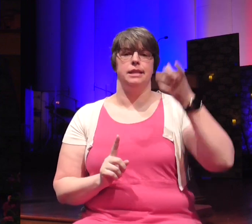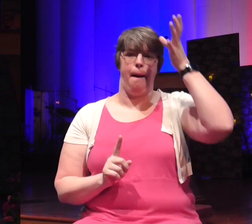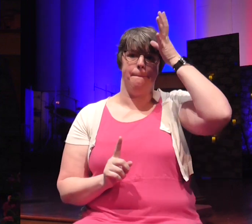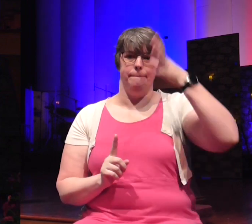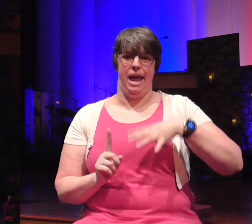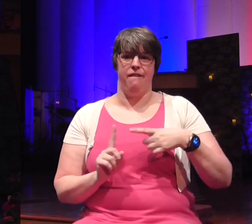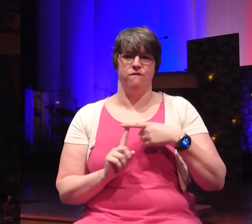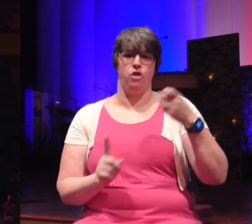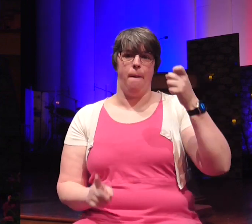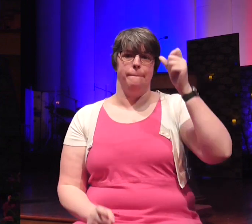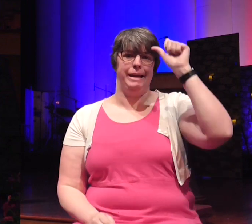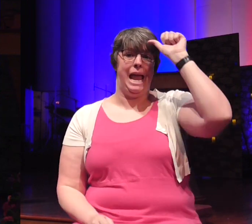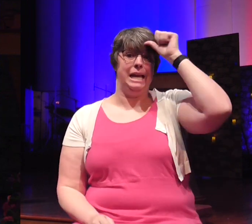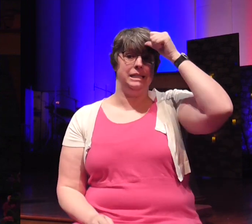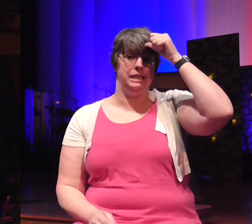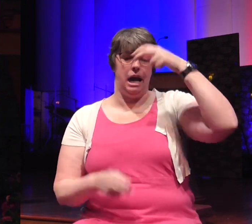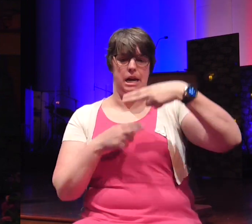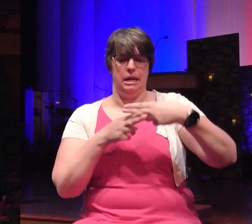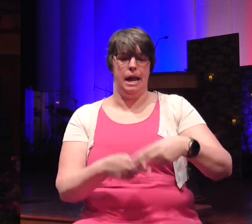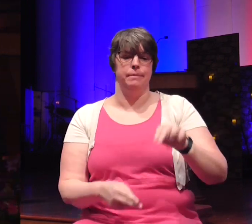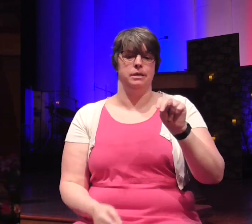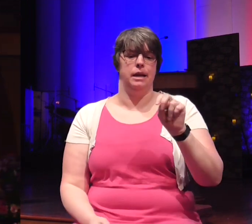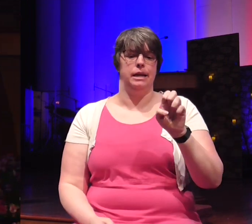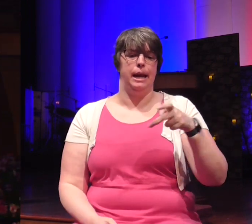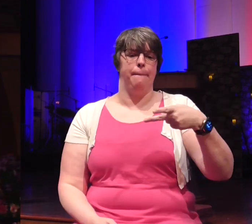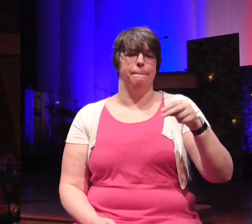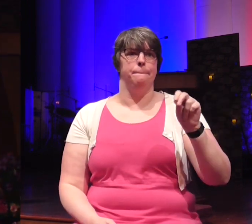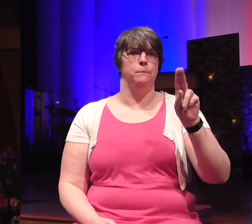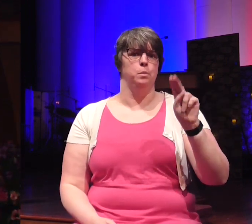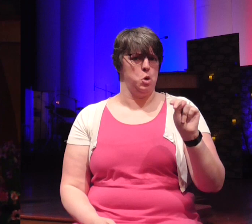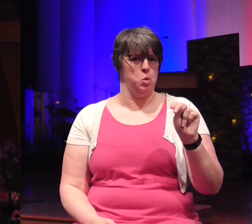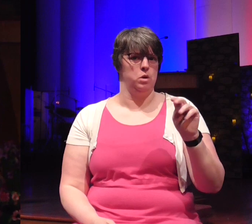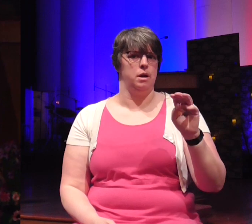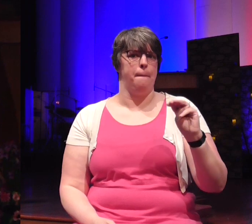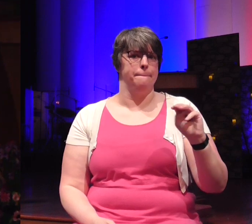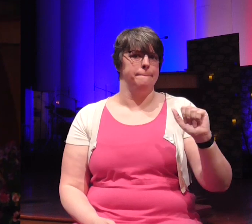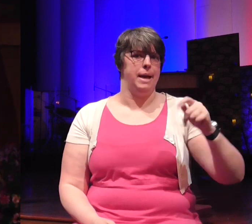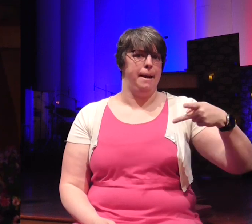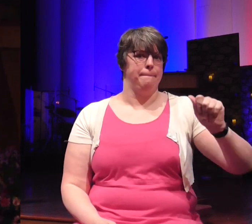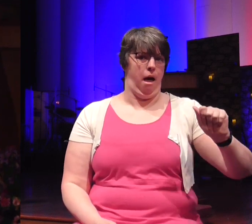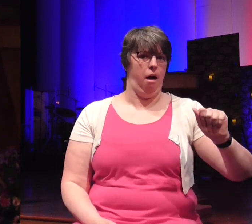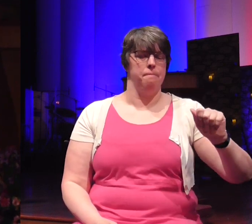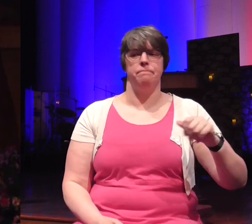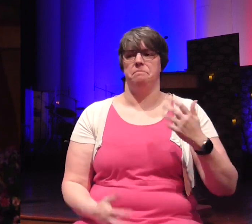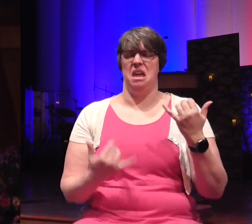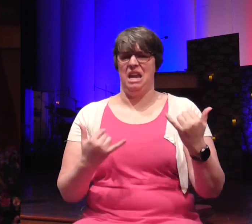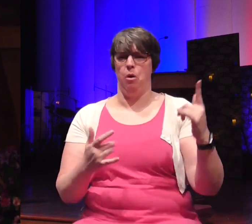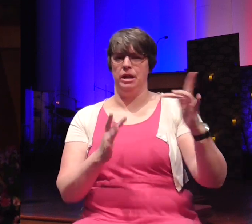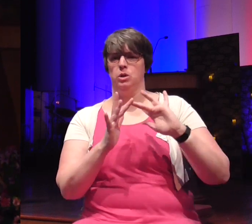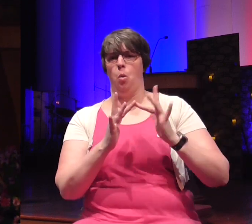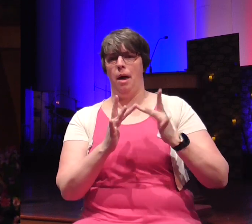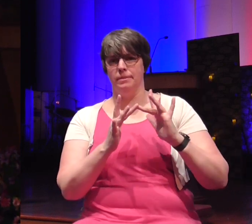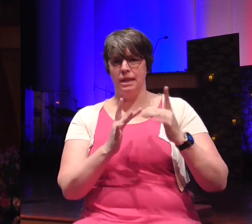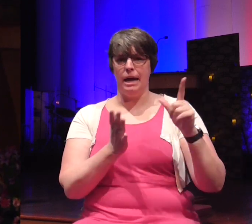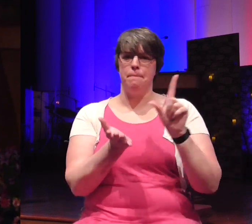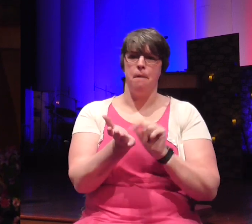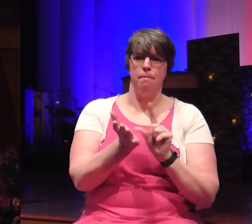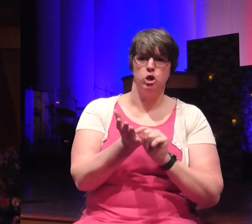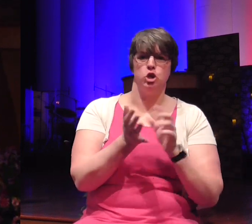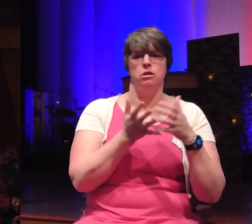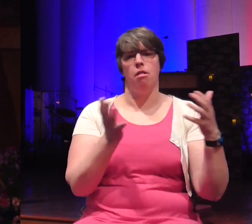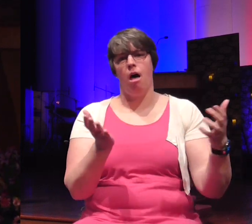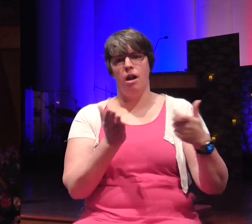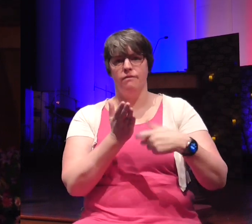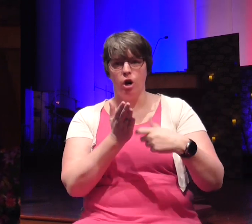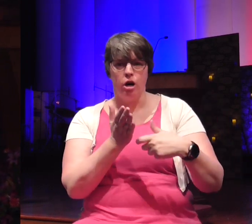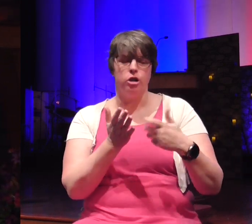from India named Nipun Mehta. Nipun Mehta. And now he's gone on, he's got a website where he publishes a lot of articles about